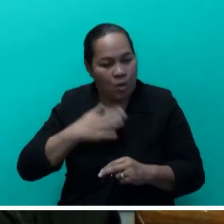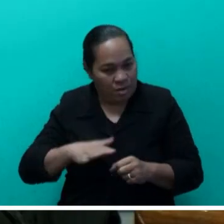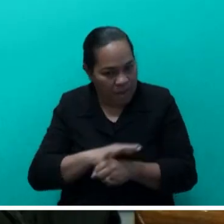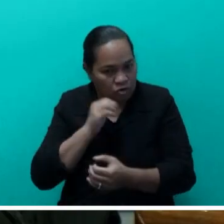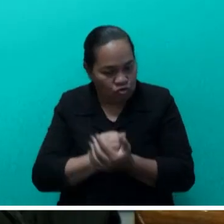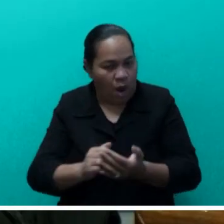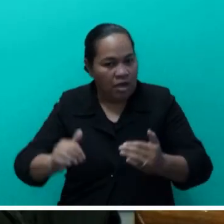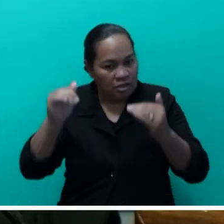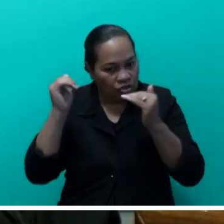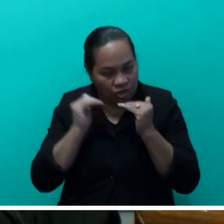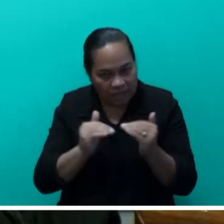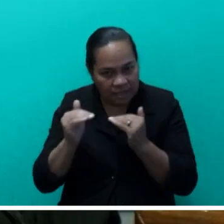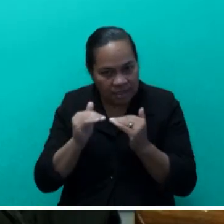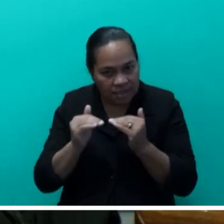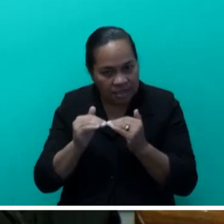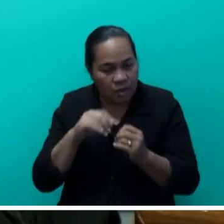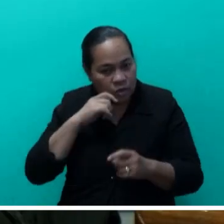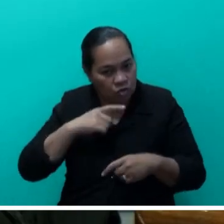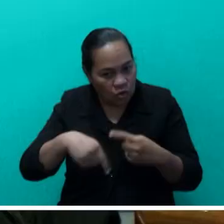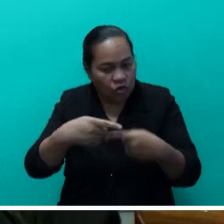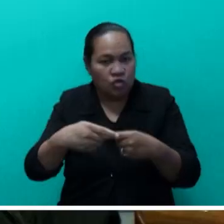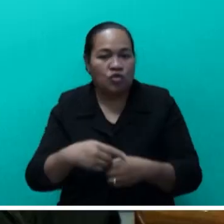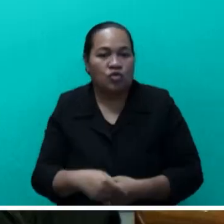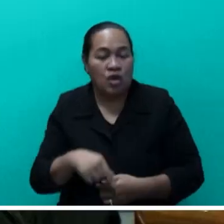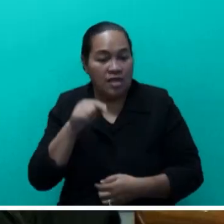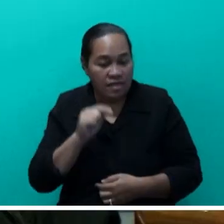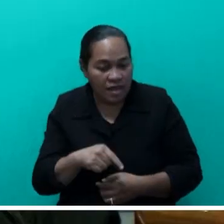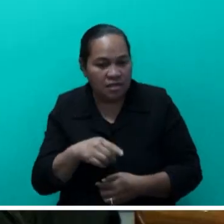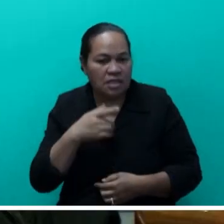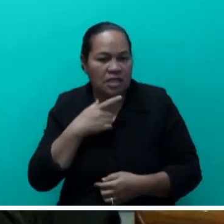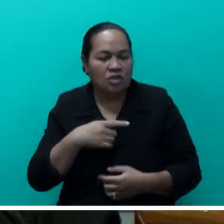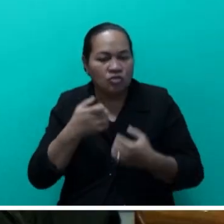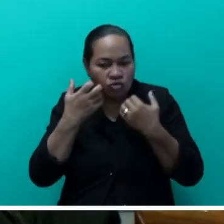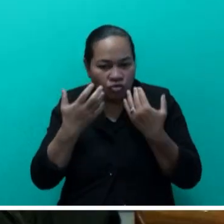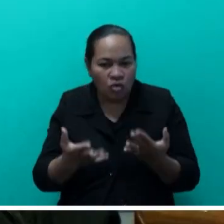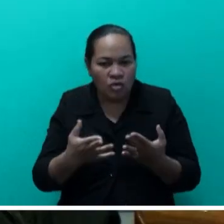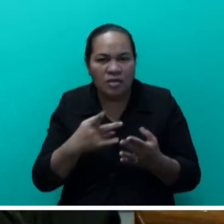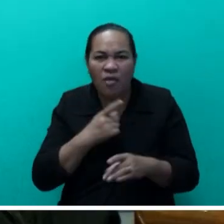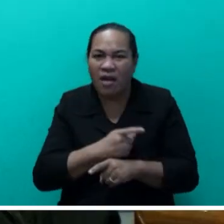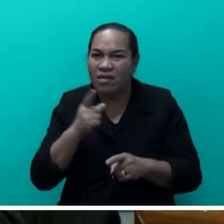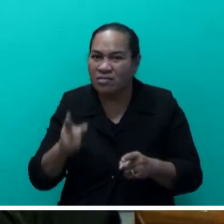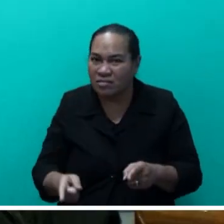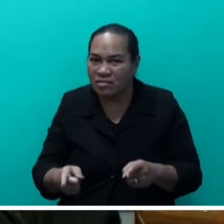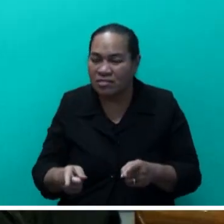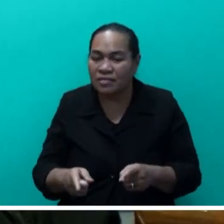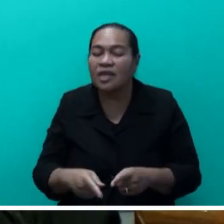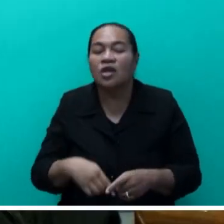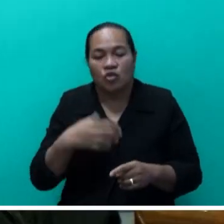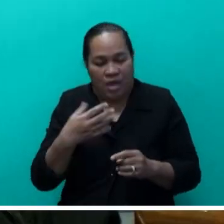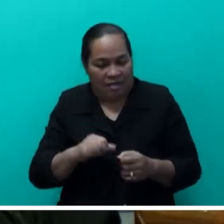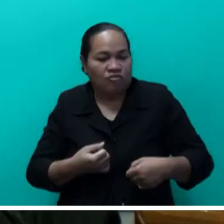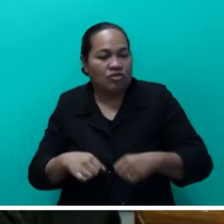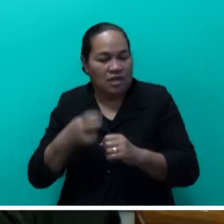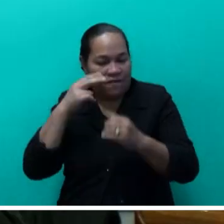prevails. The Ministry stands as a pillar of democracy and a beacon of hope in public governance. Guided by a strategic vision